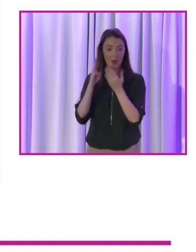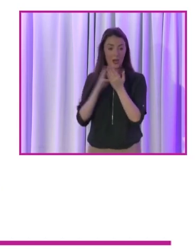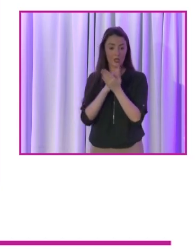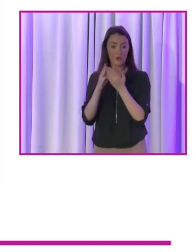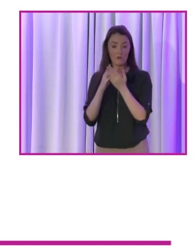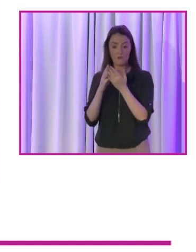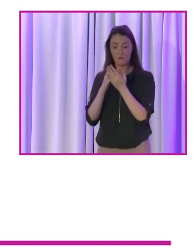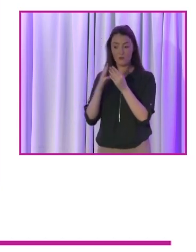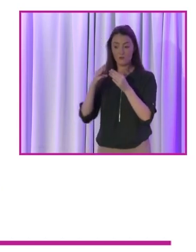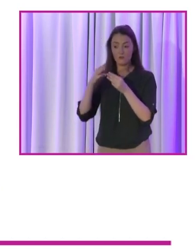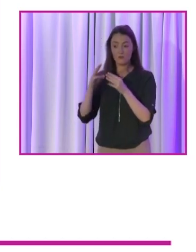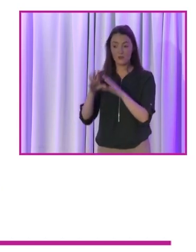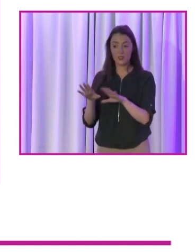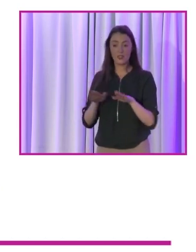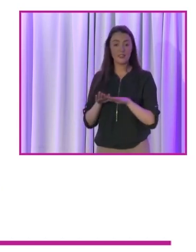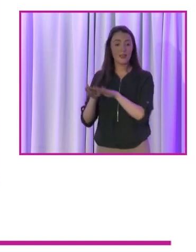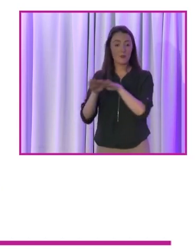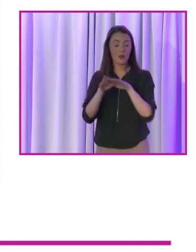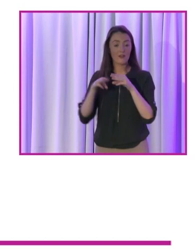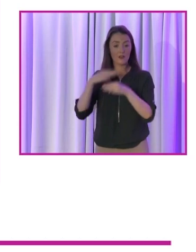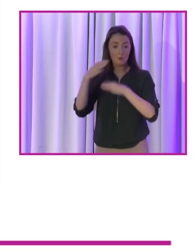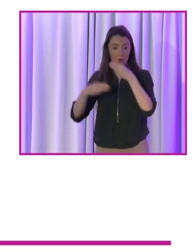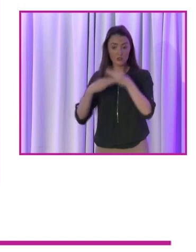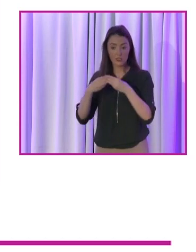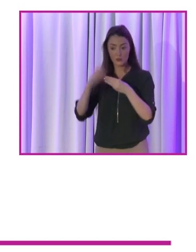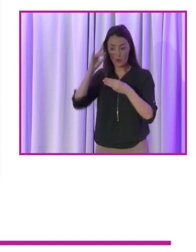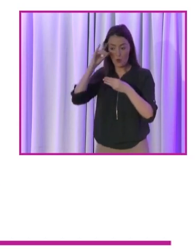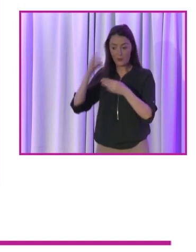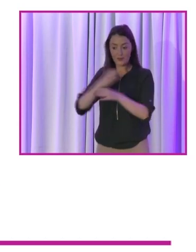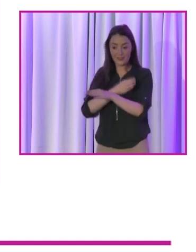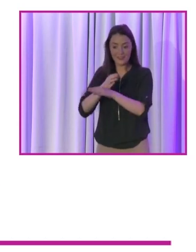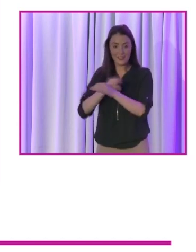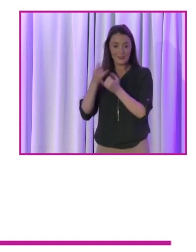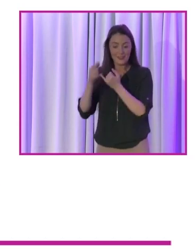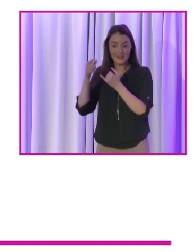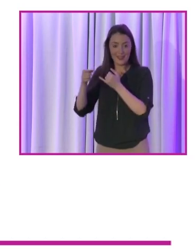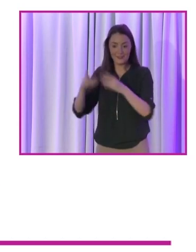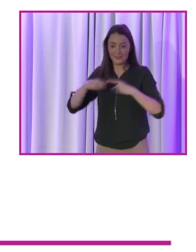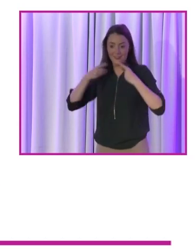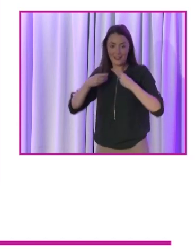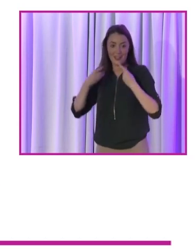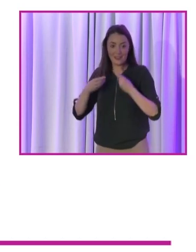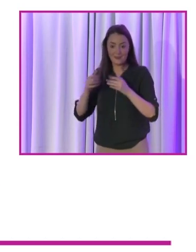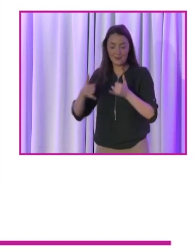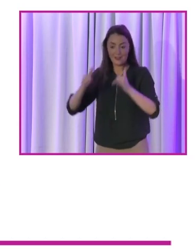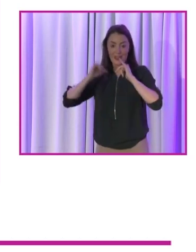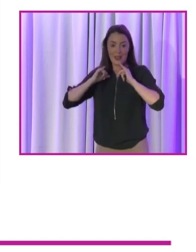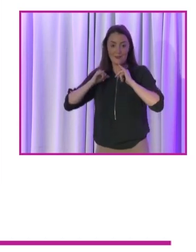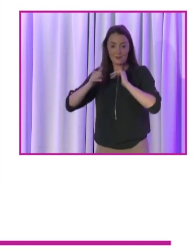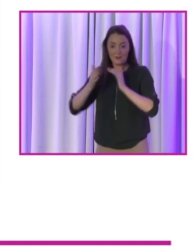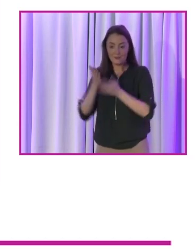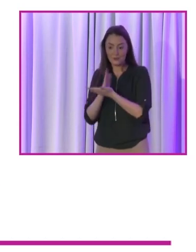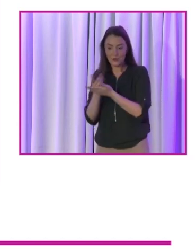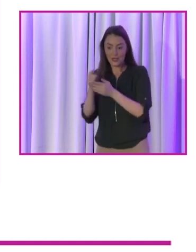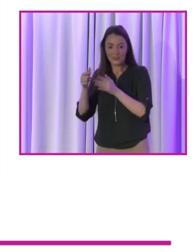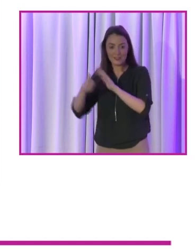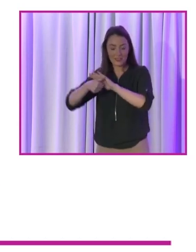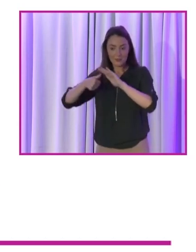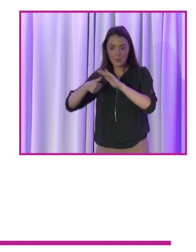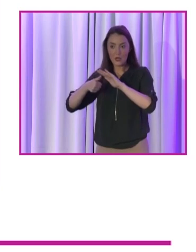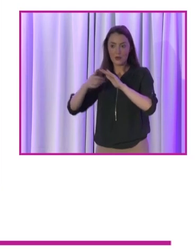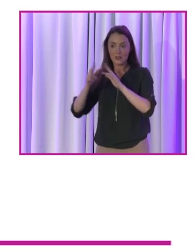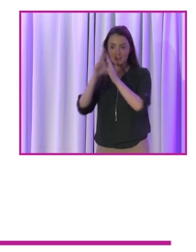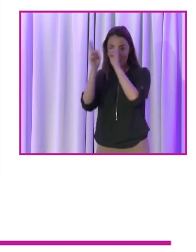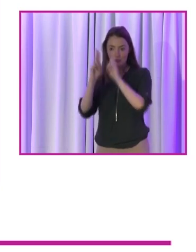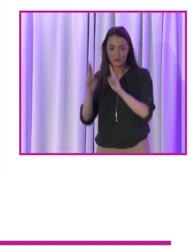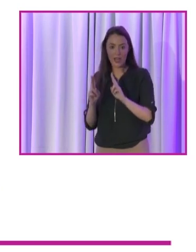Scotland. We hope it continues as such and are delighted to be able to share our experience on the international stage in the hope